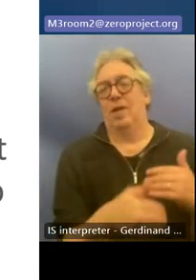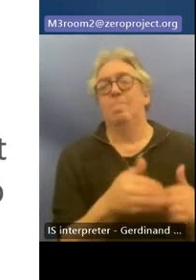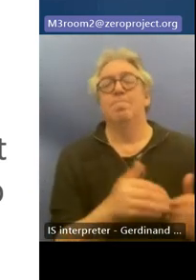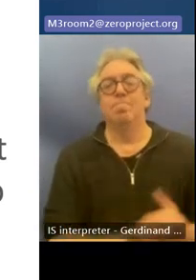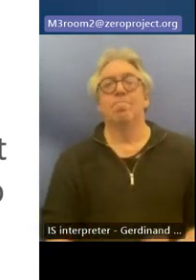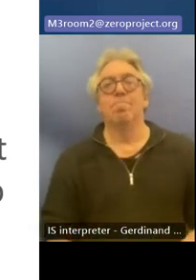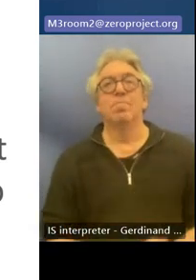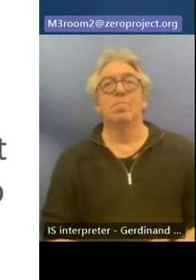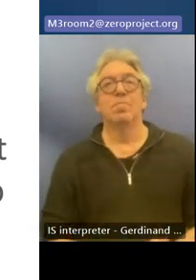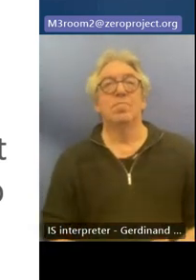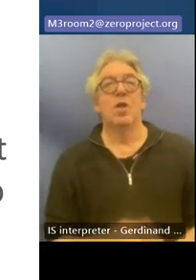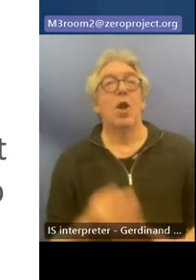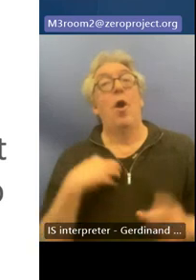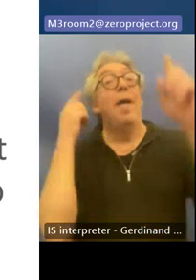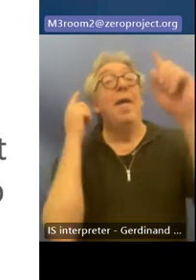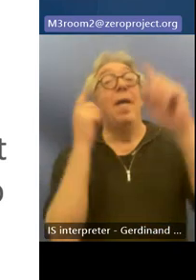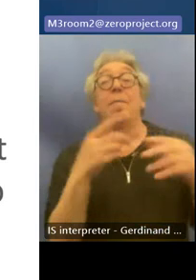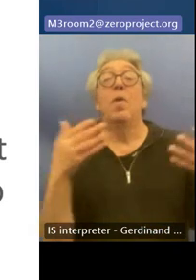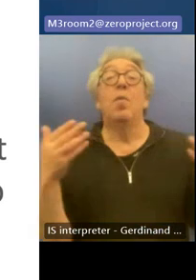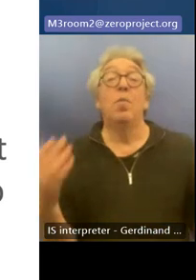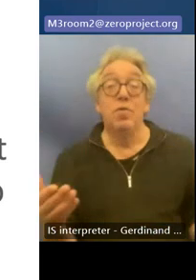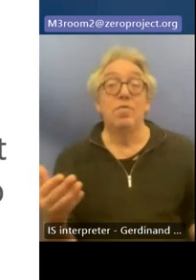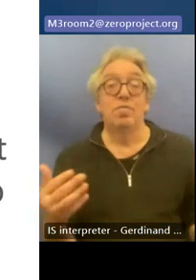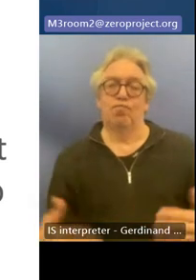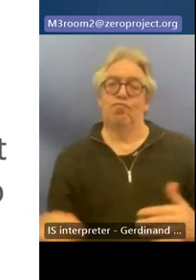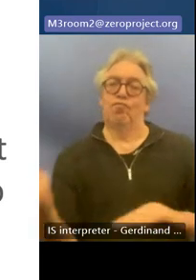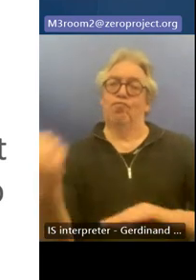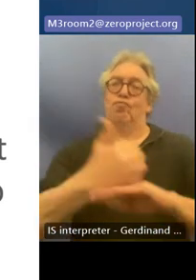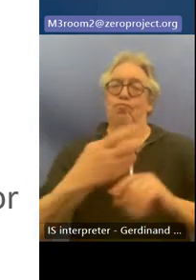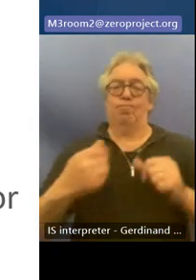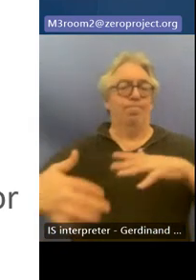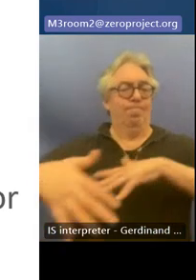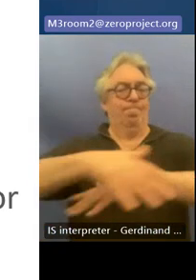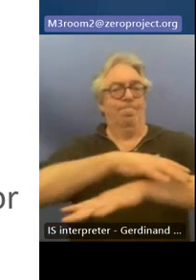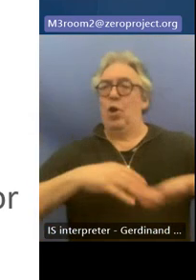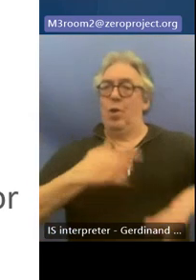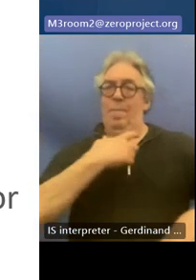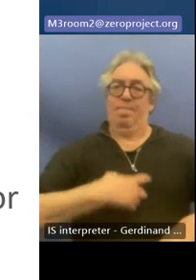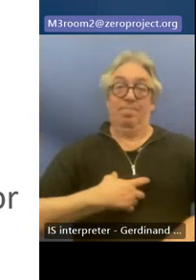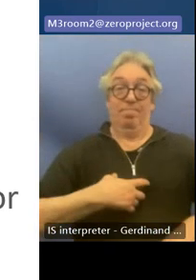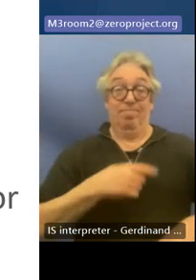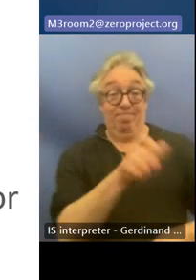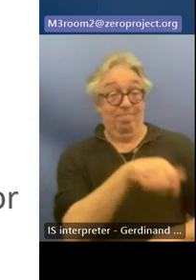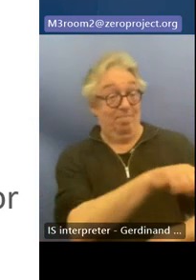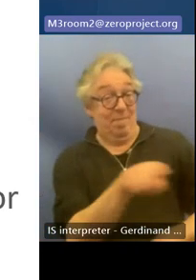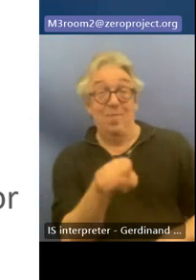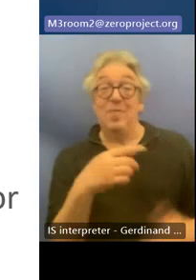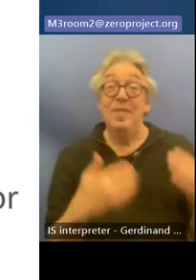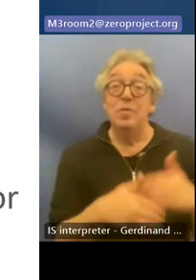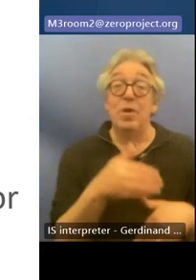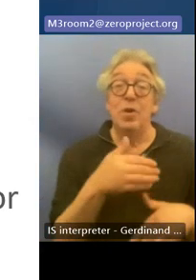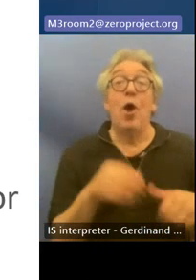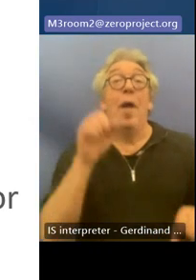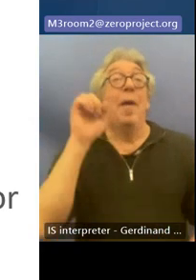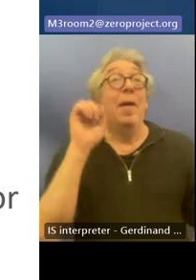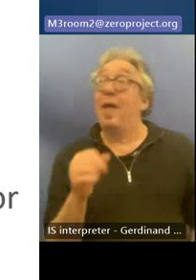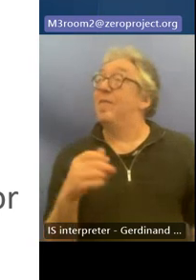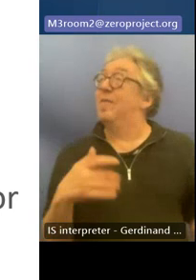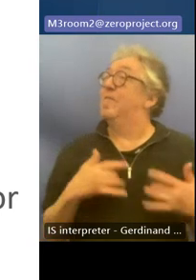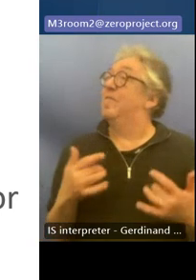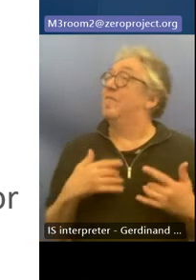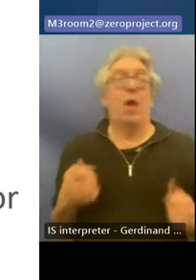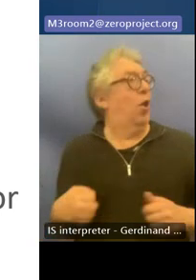our aim is really to create an environment whereby people living with disability, they can be able to have an environment which